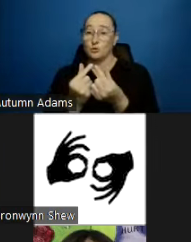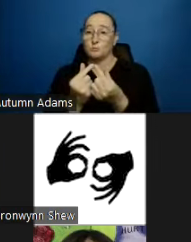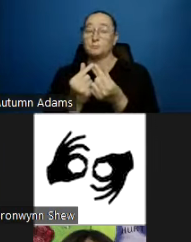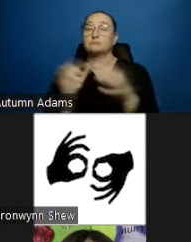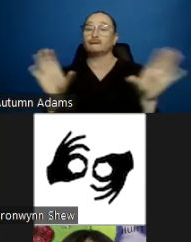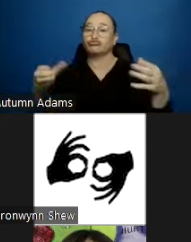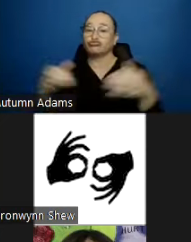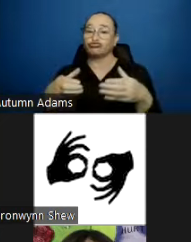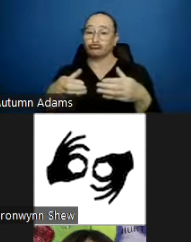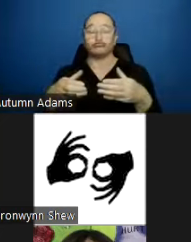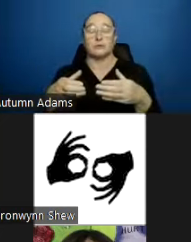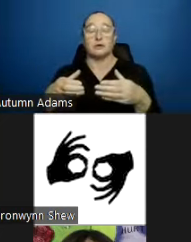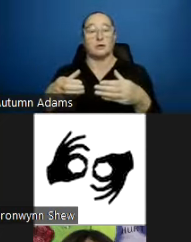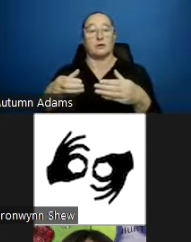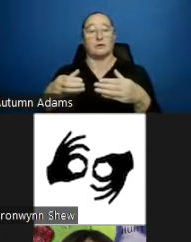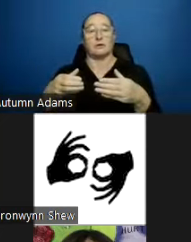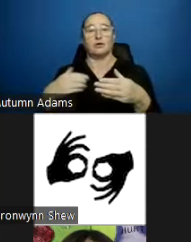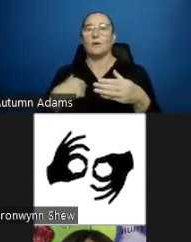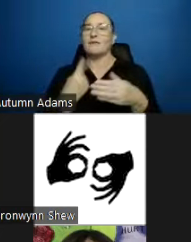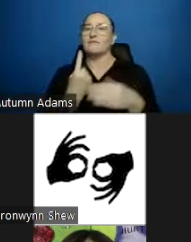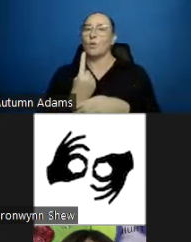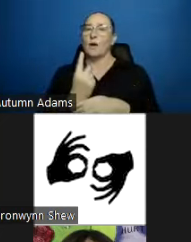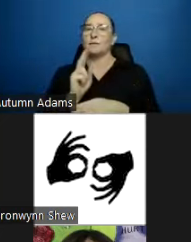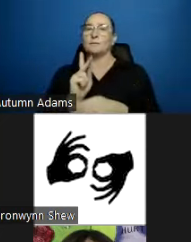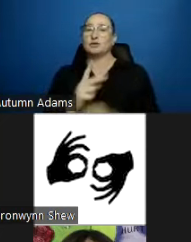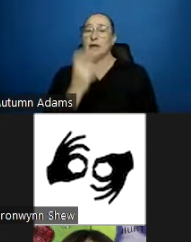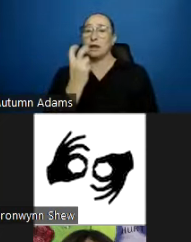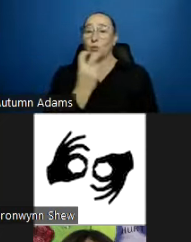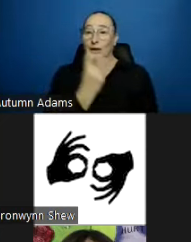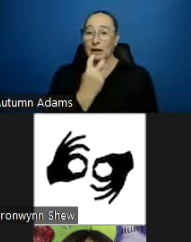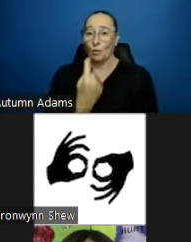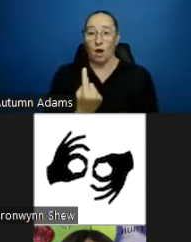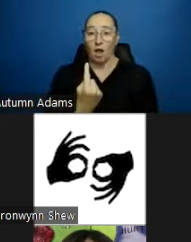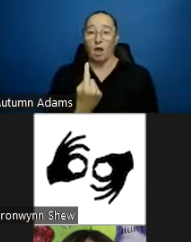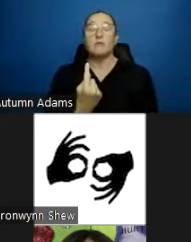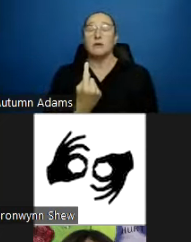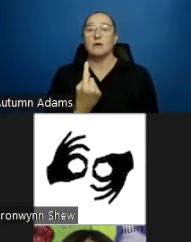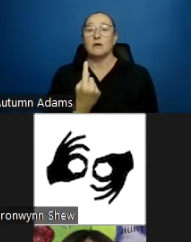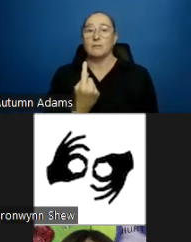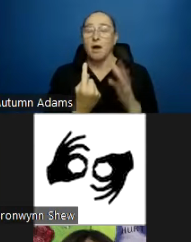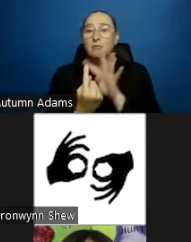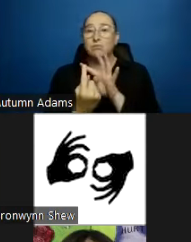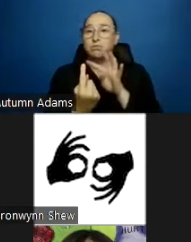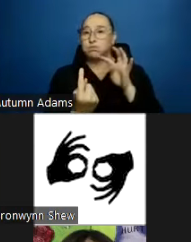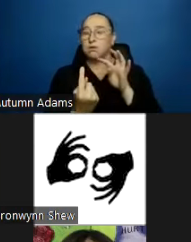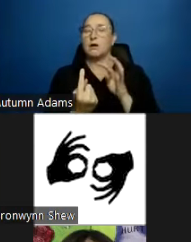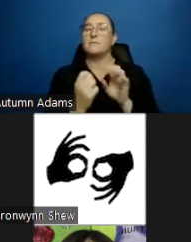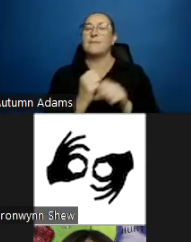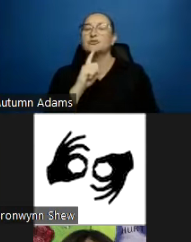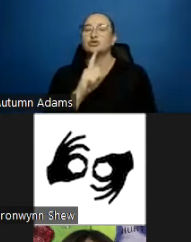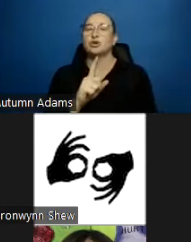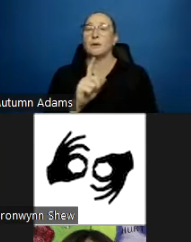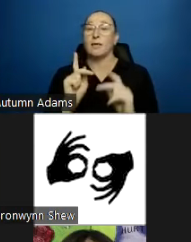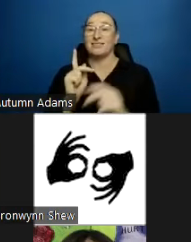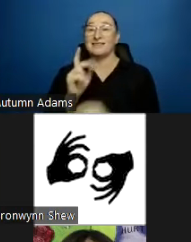and you are having one person that is lip reading, make sure that the person who is speaking raises their hand